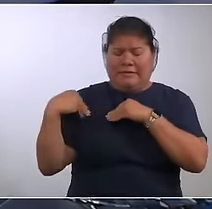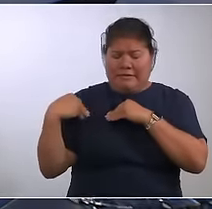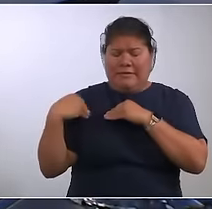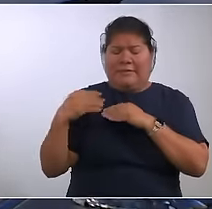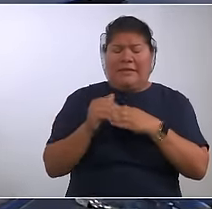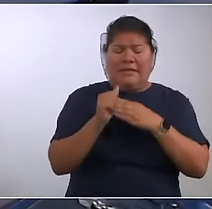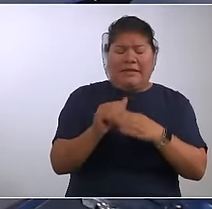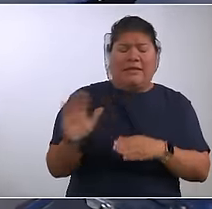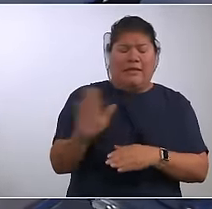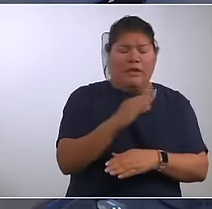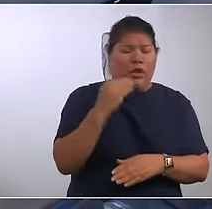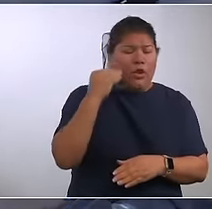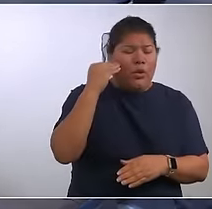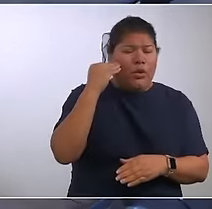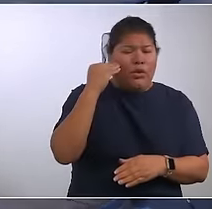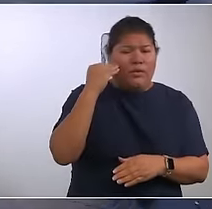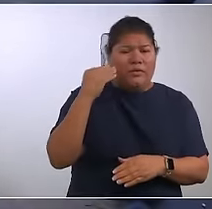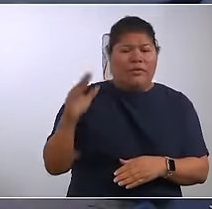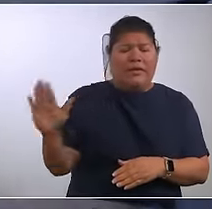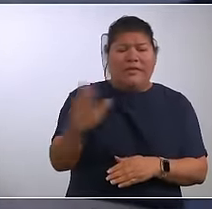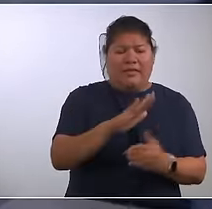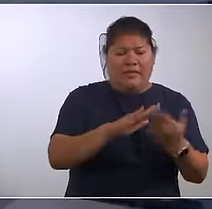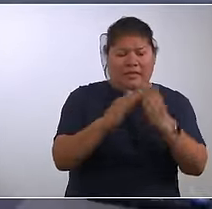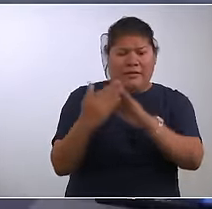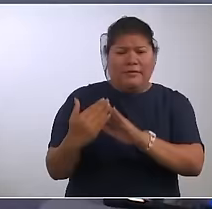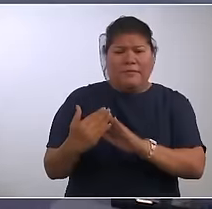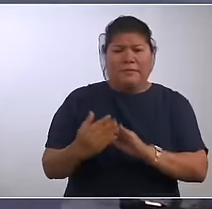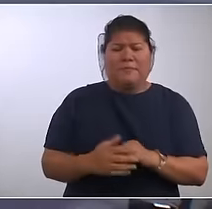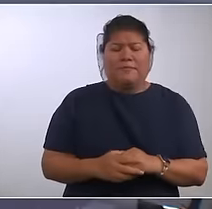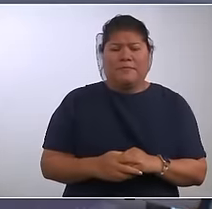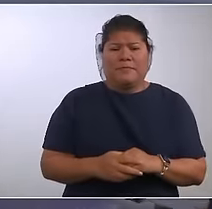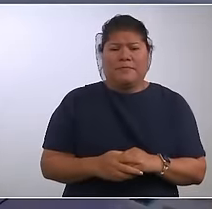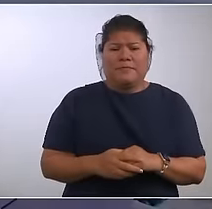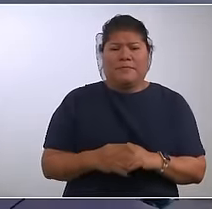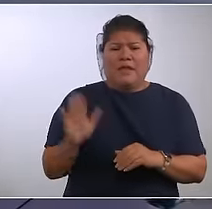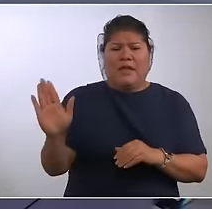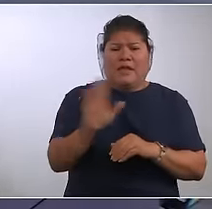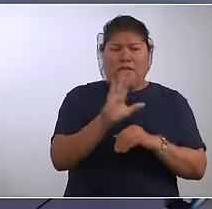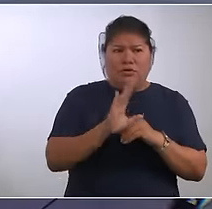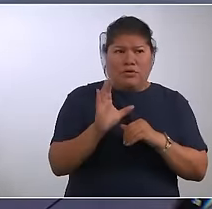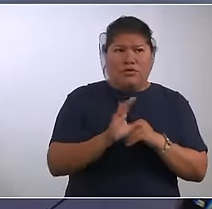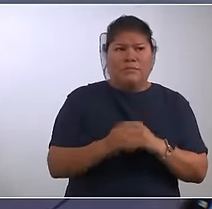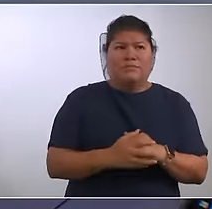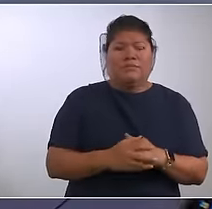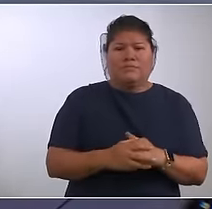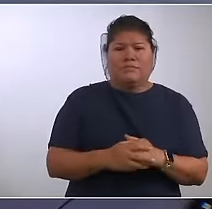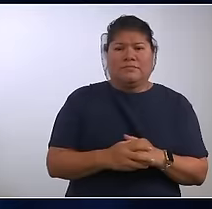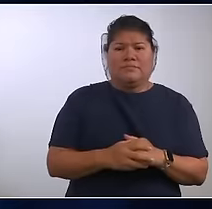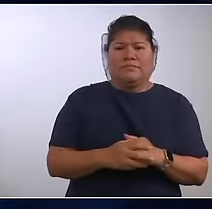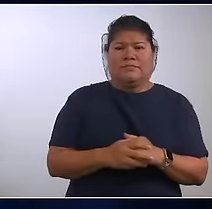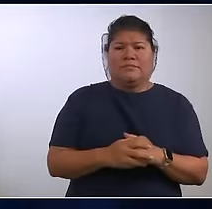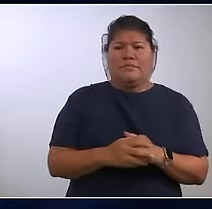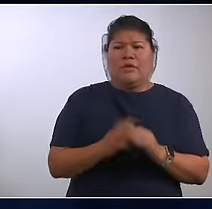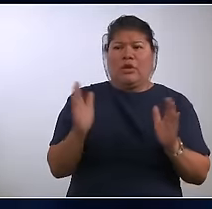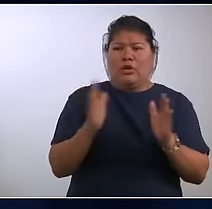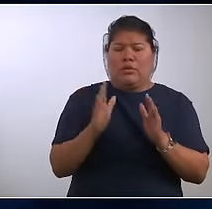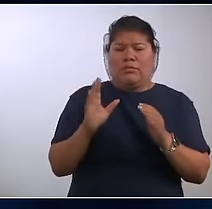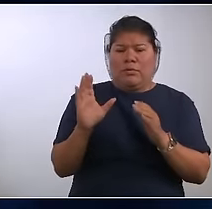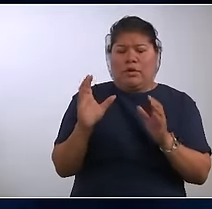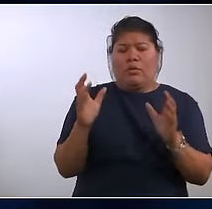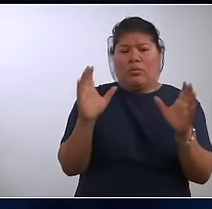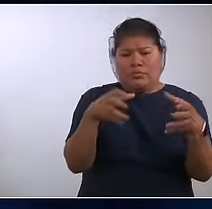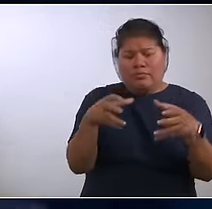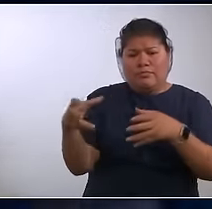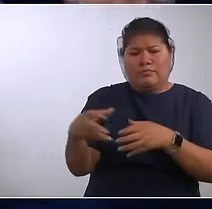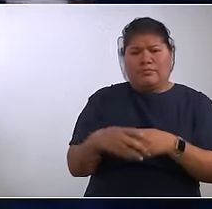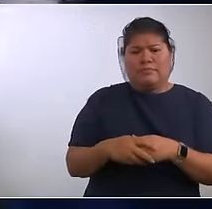en su hogar, in their home, y en su comunidad, and community, y en su iglesia, and your church, en grupos pequeños, in